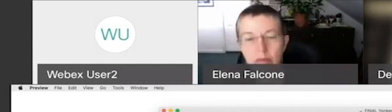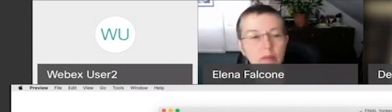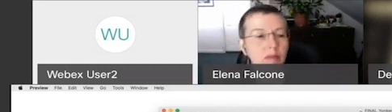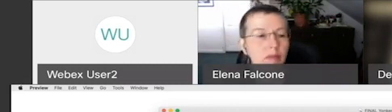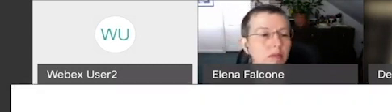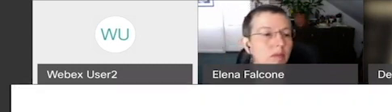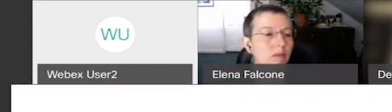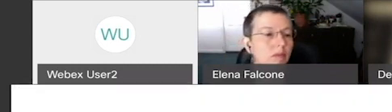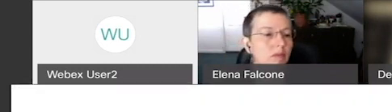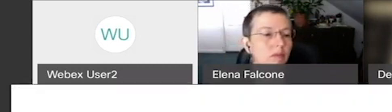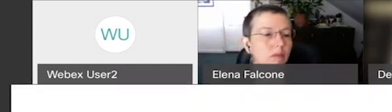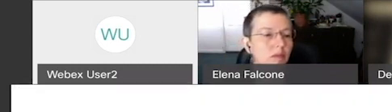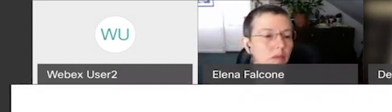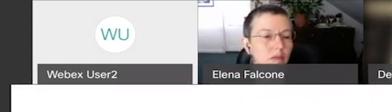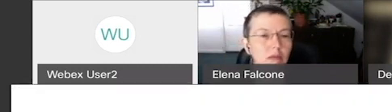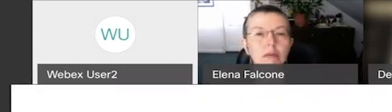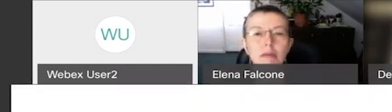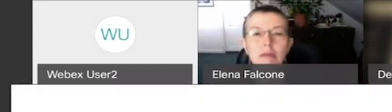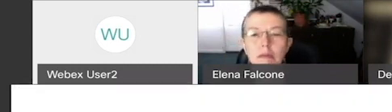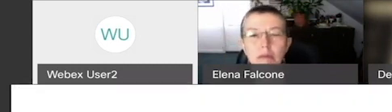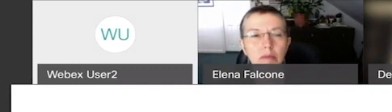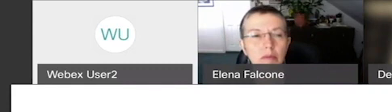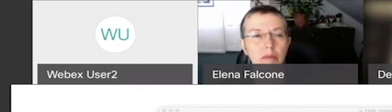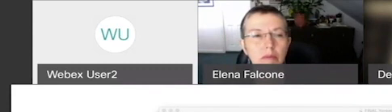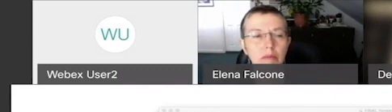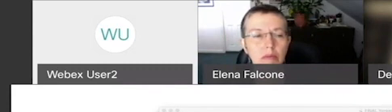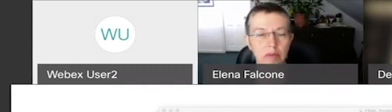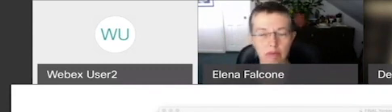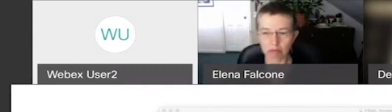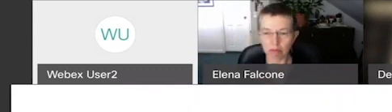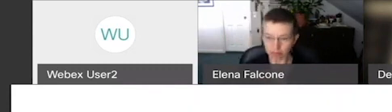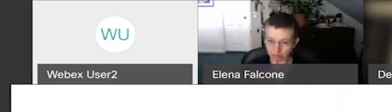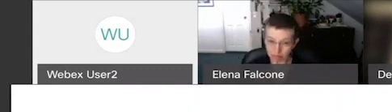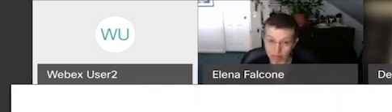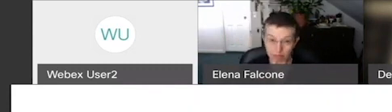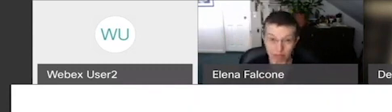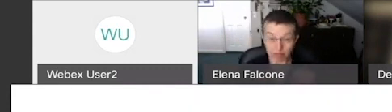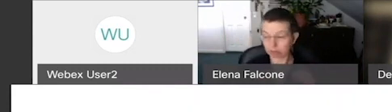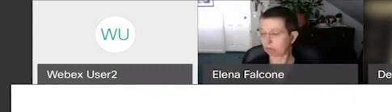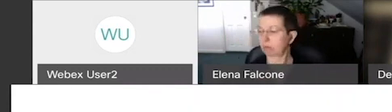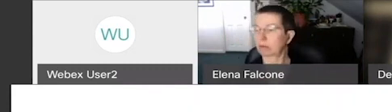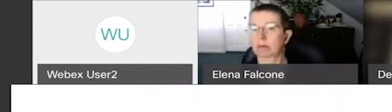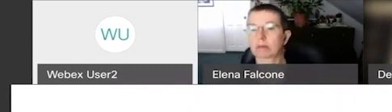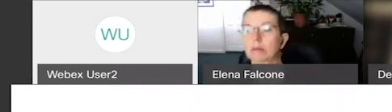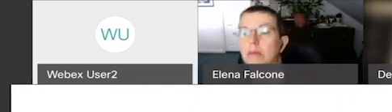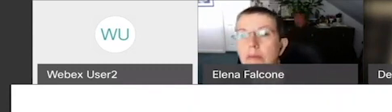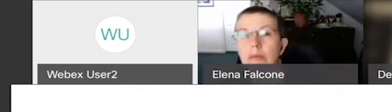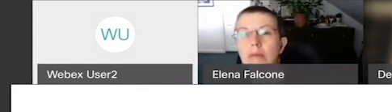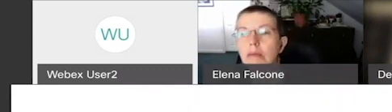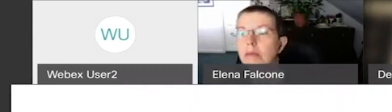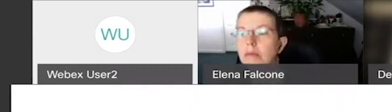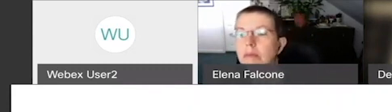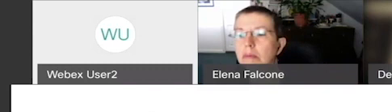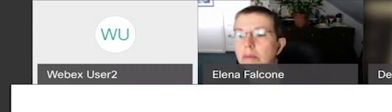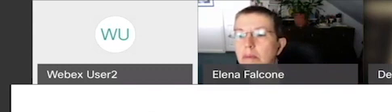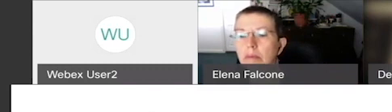closing, I can give my attorney or someone else a power of attorney limited solely to handling a real